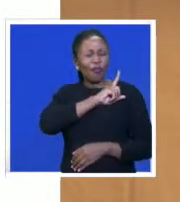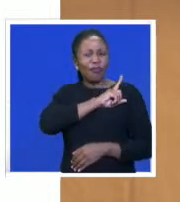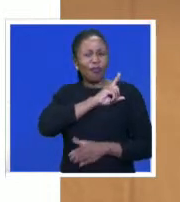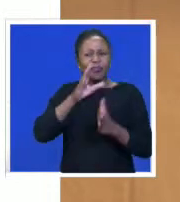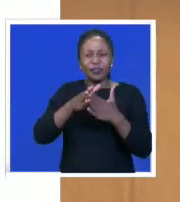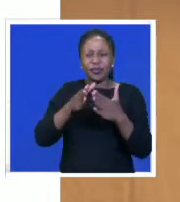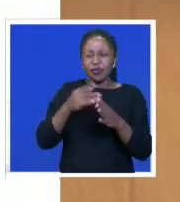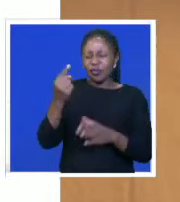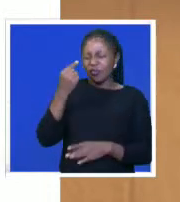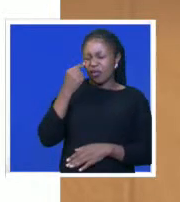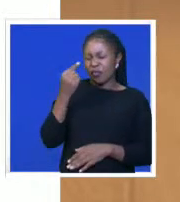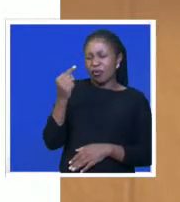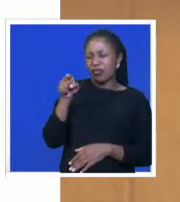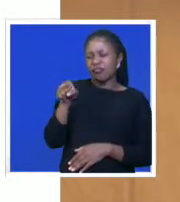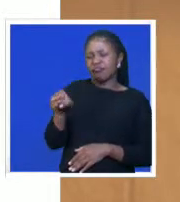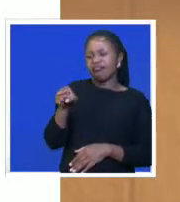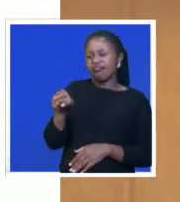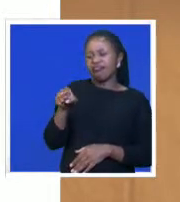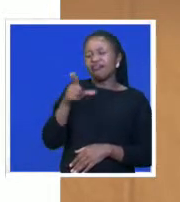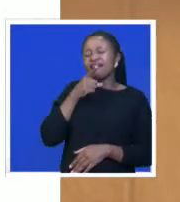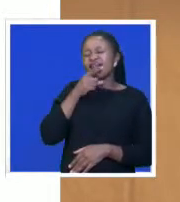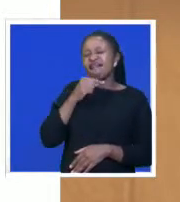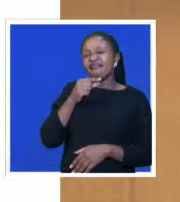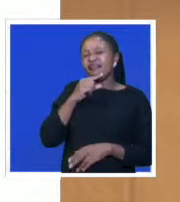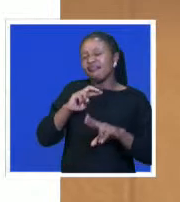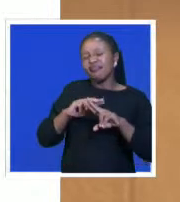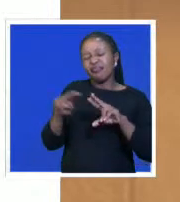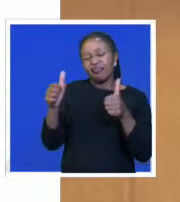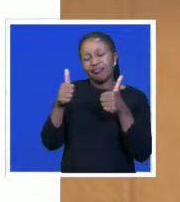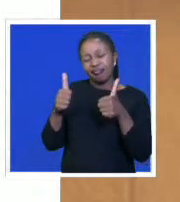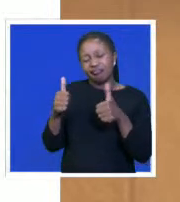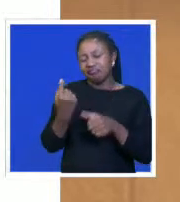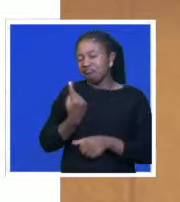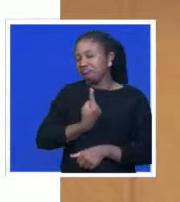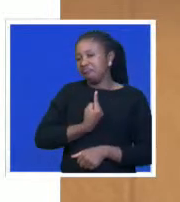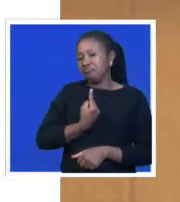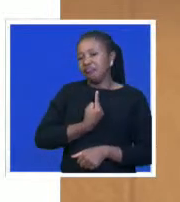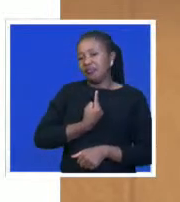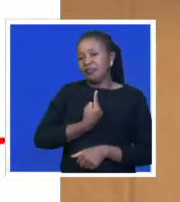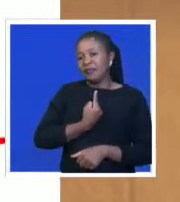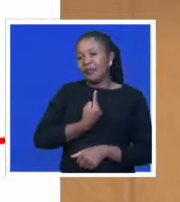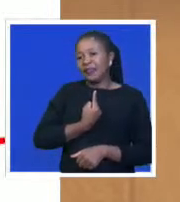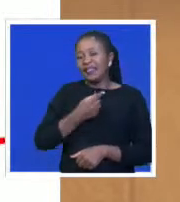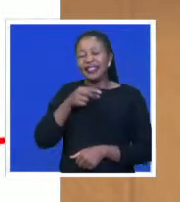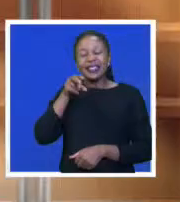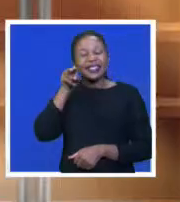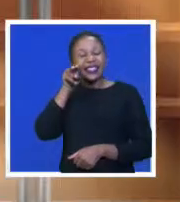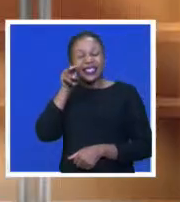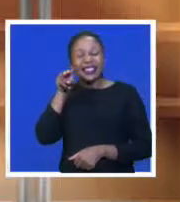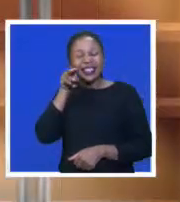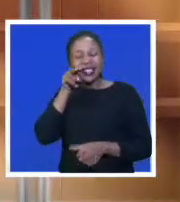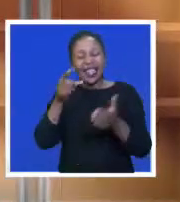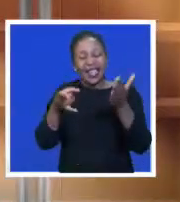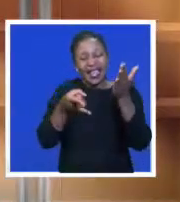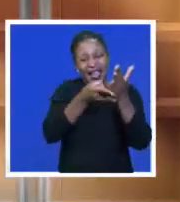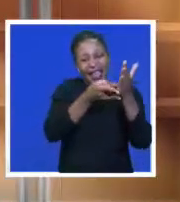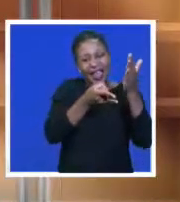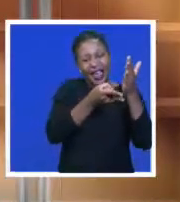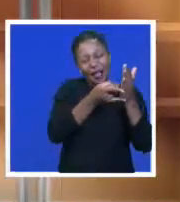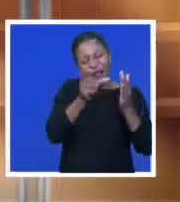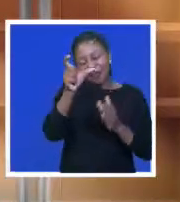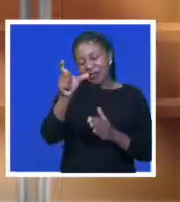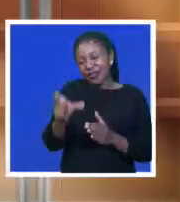for Adam to be alone. So he made him a